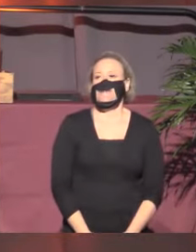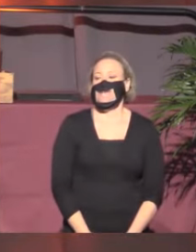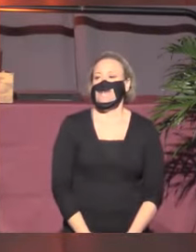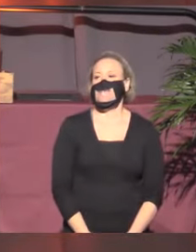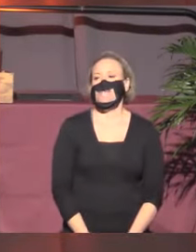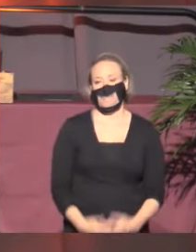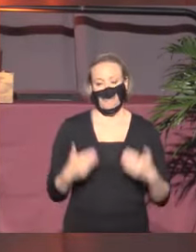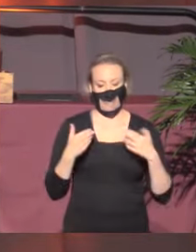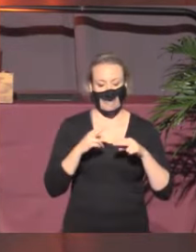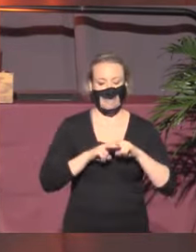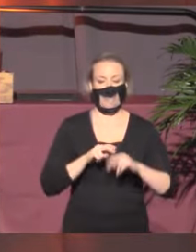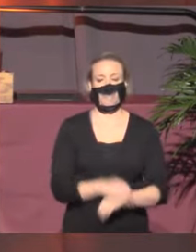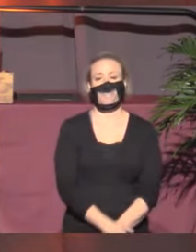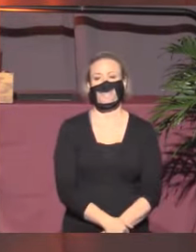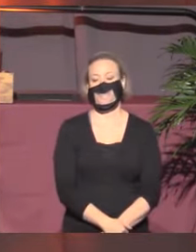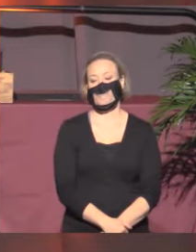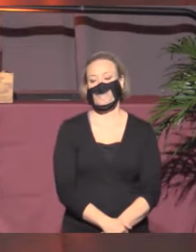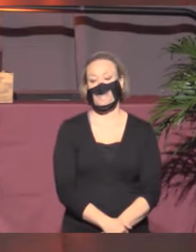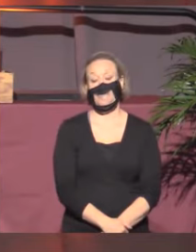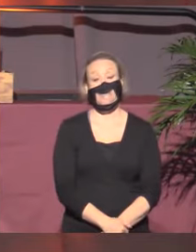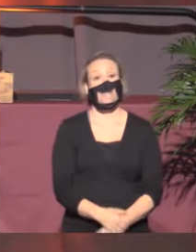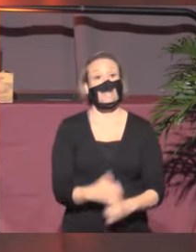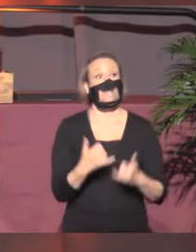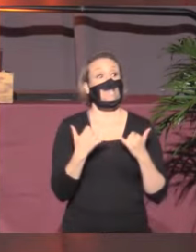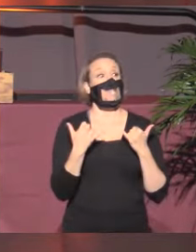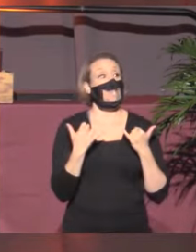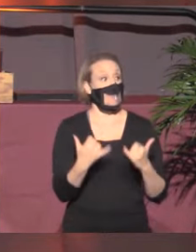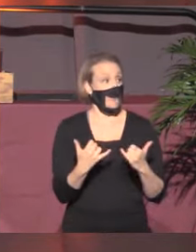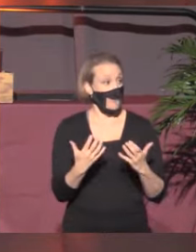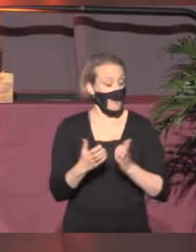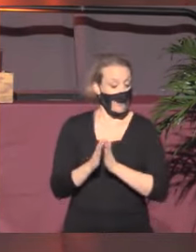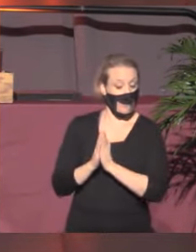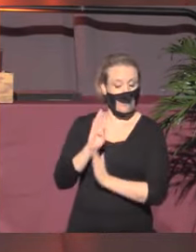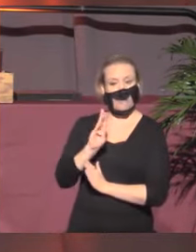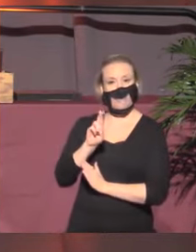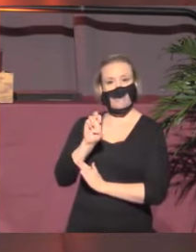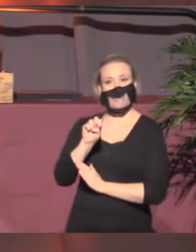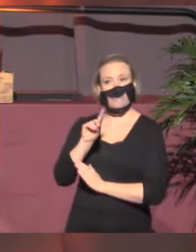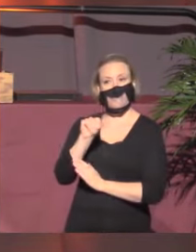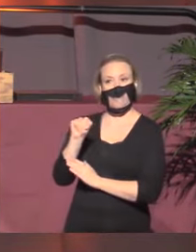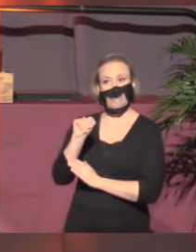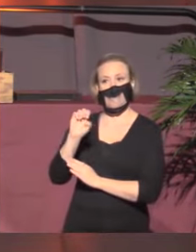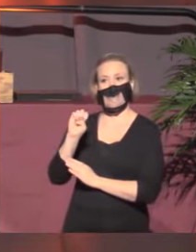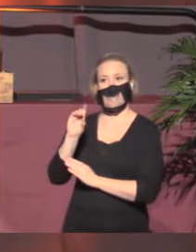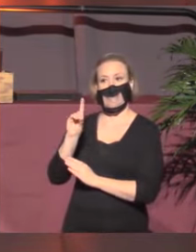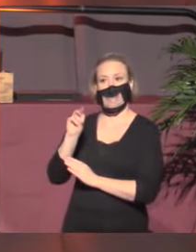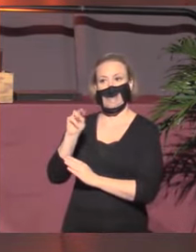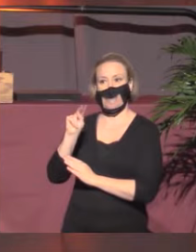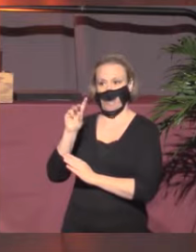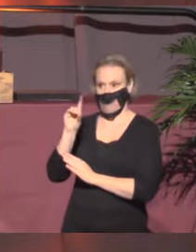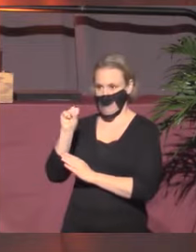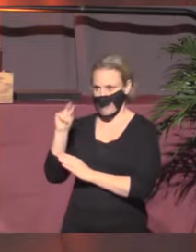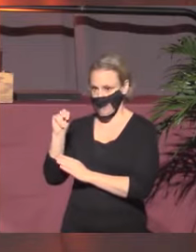You may be seated. Now I would like to ask Brenda Edmondson-Heim, Chair of our Board of Trustees, to bring